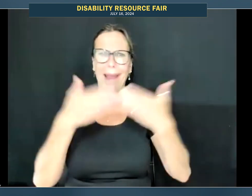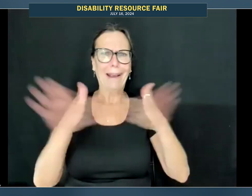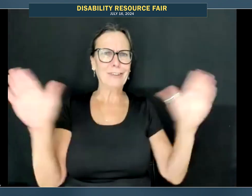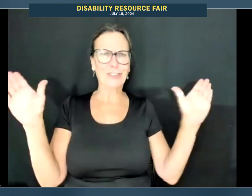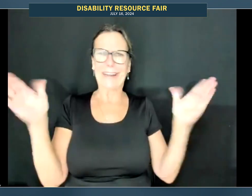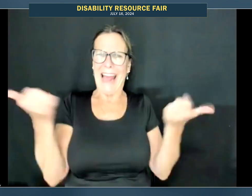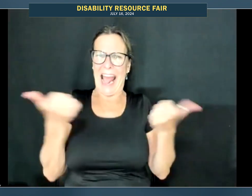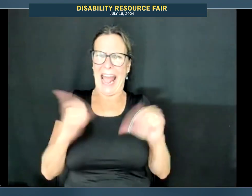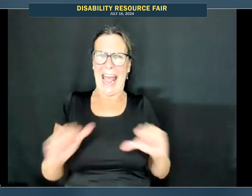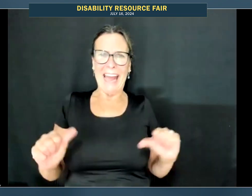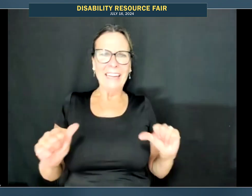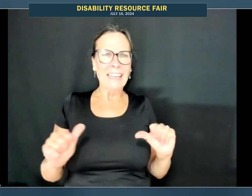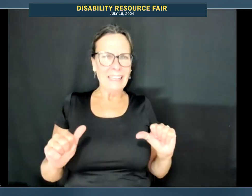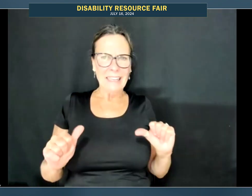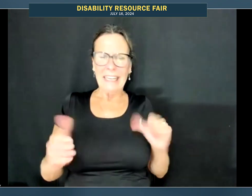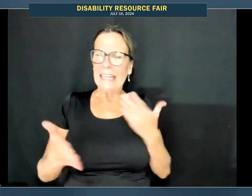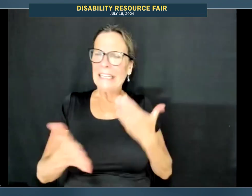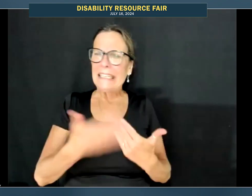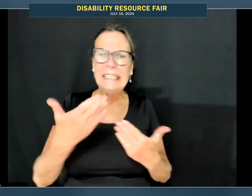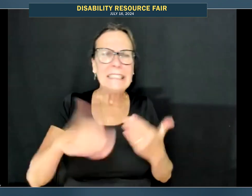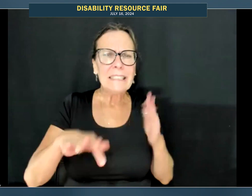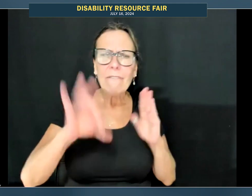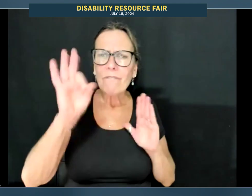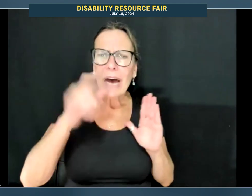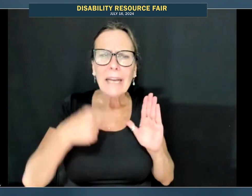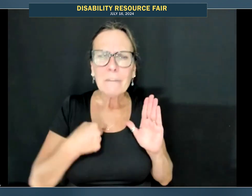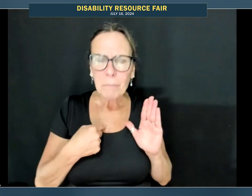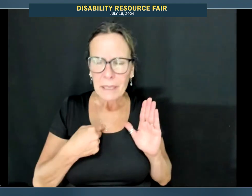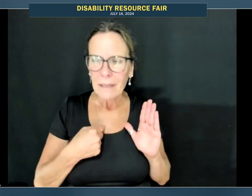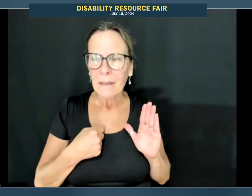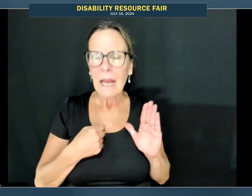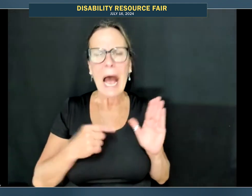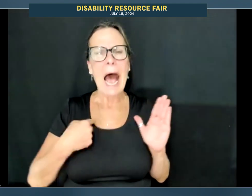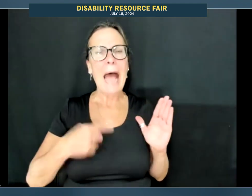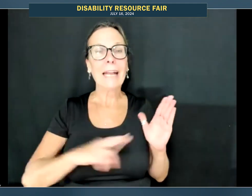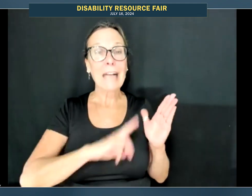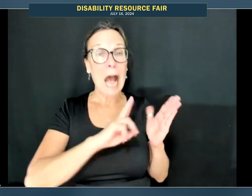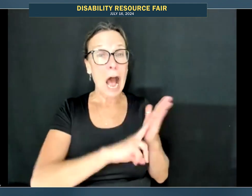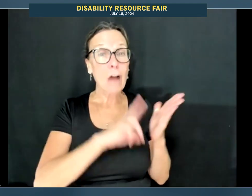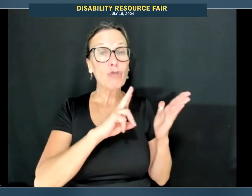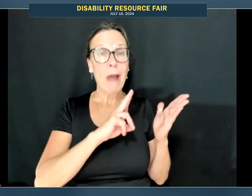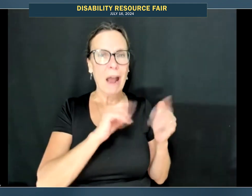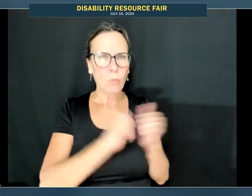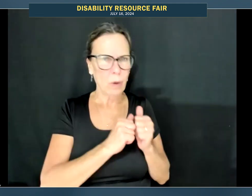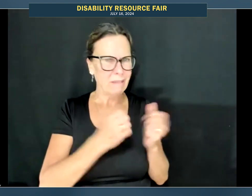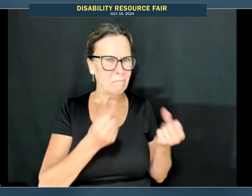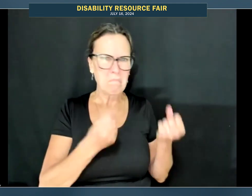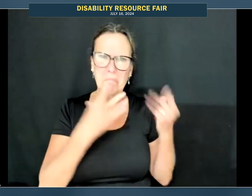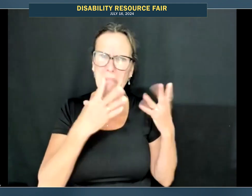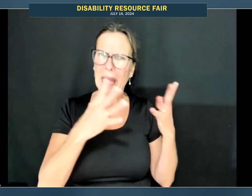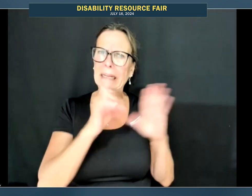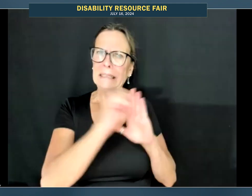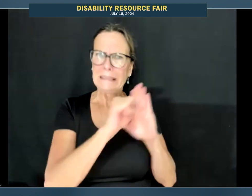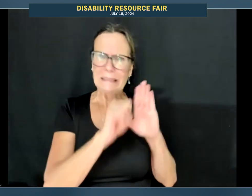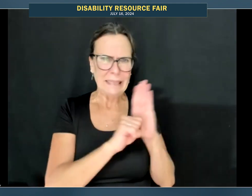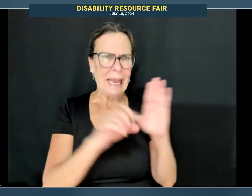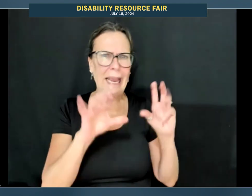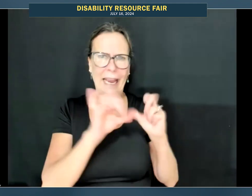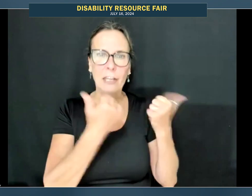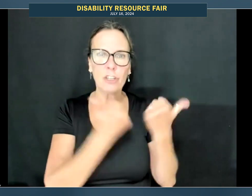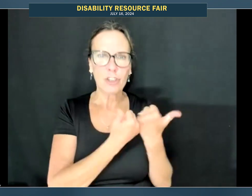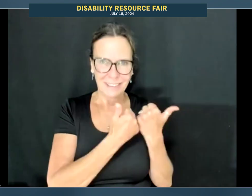be found. I contract with many state agencies to